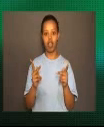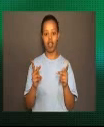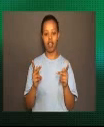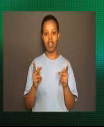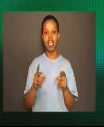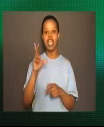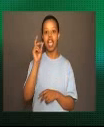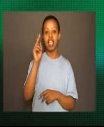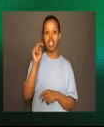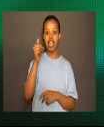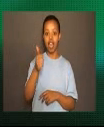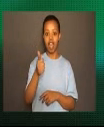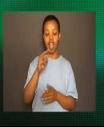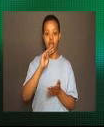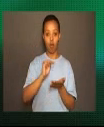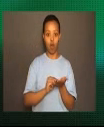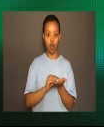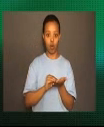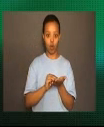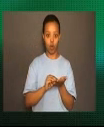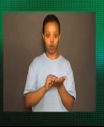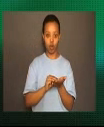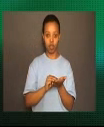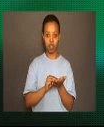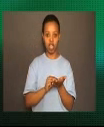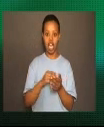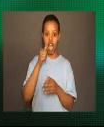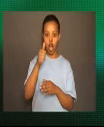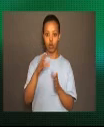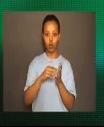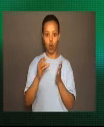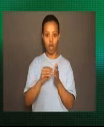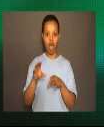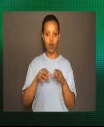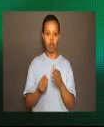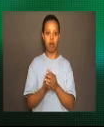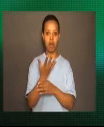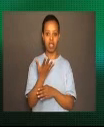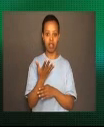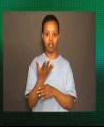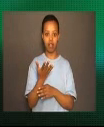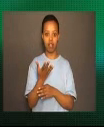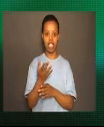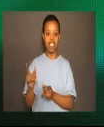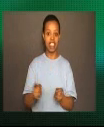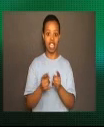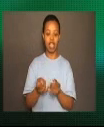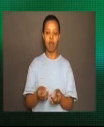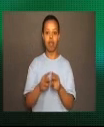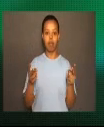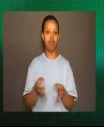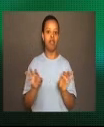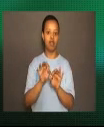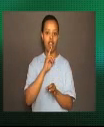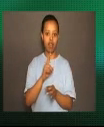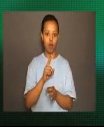ability of a DNA molecule to self-replicate is very important. In